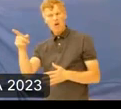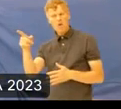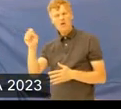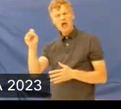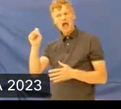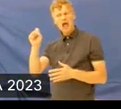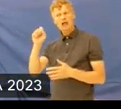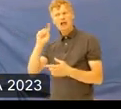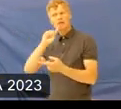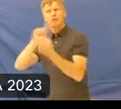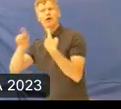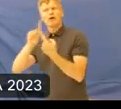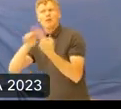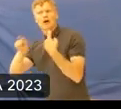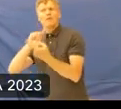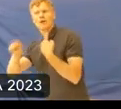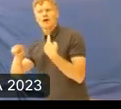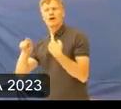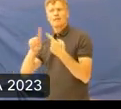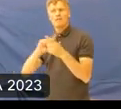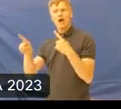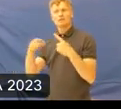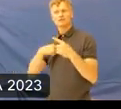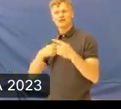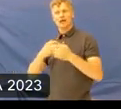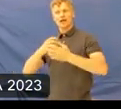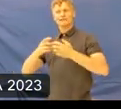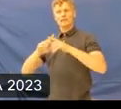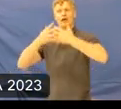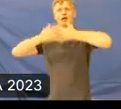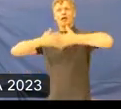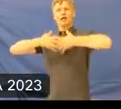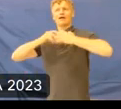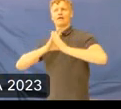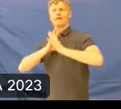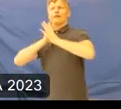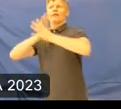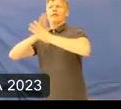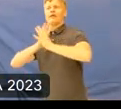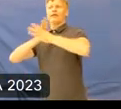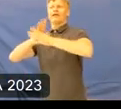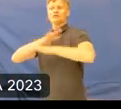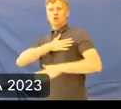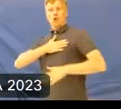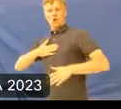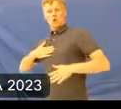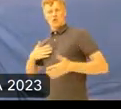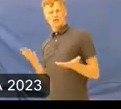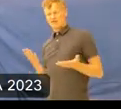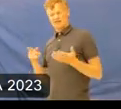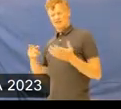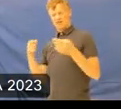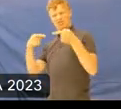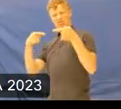individuals and across cultures. But it's all ballpark similar. So. Now we plug back that